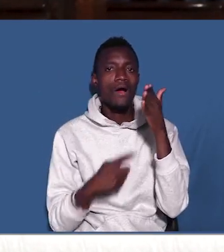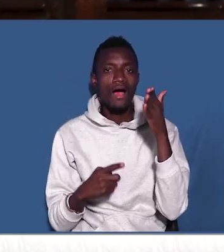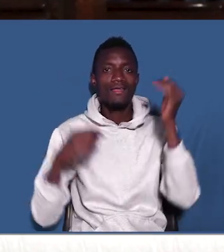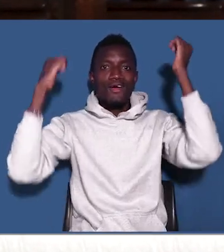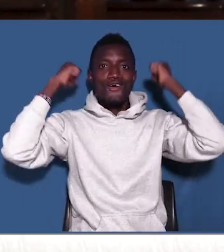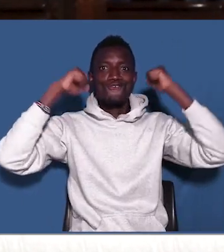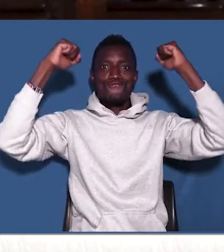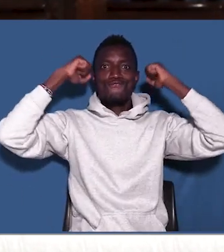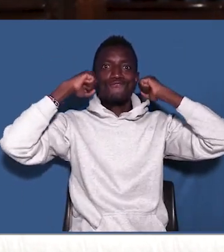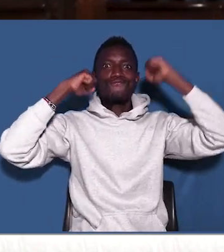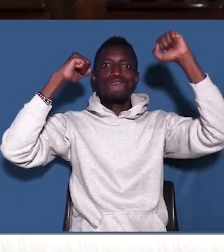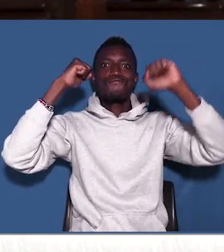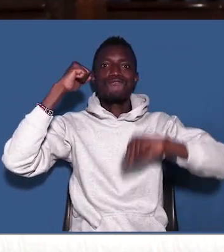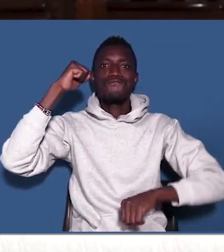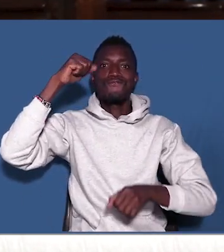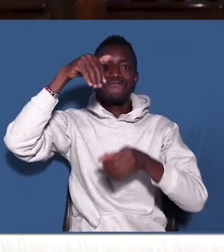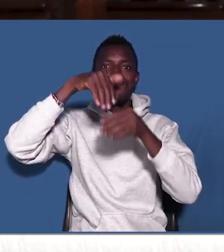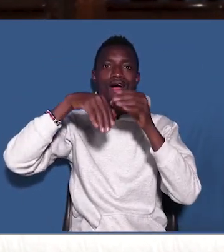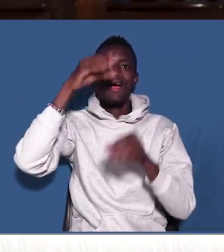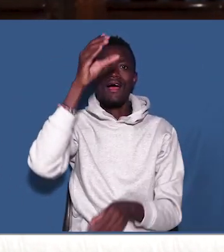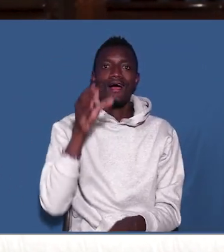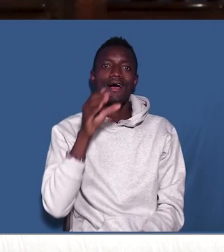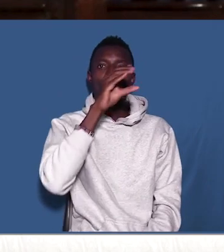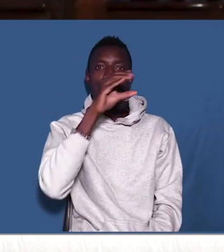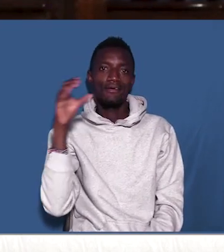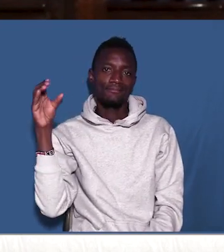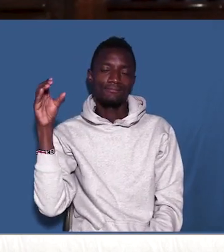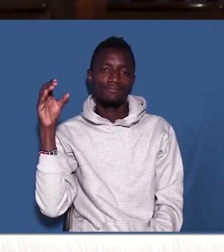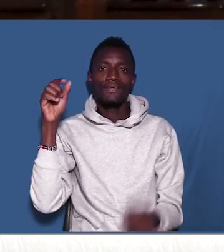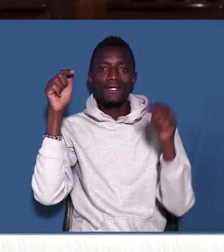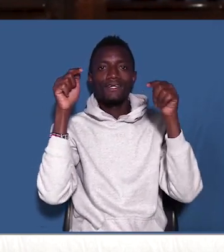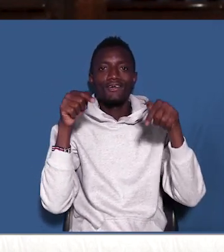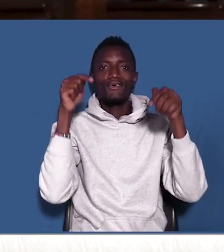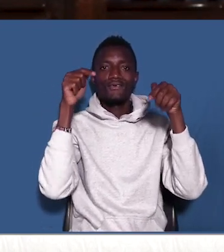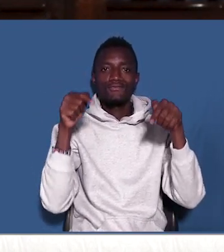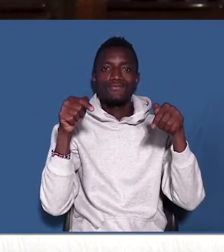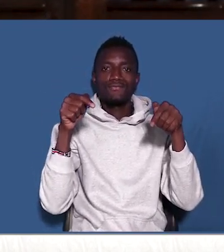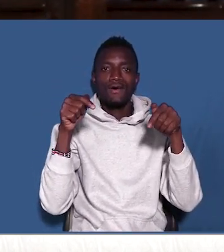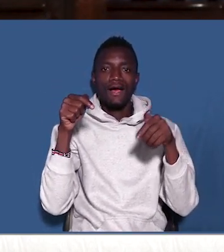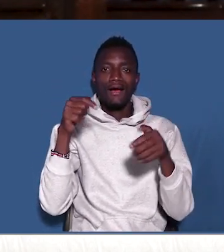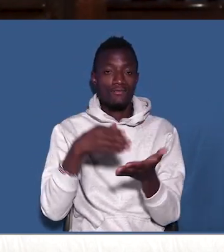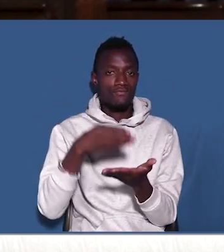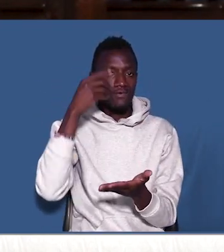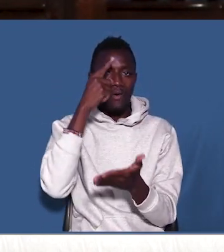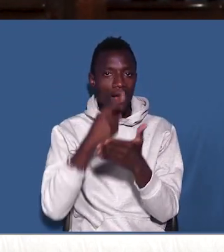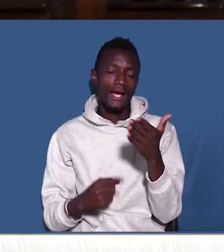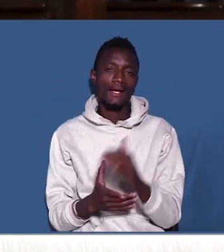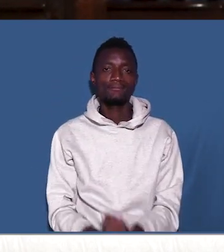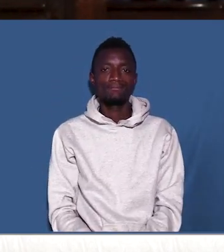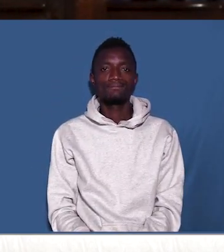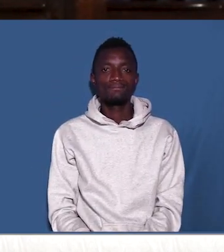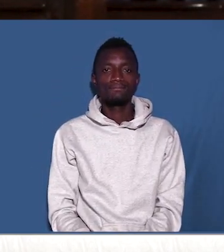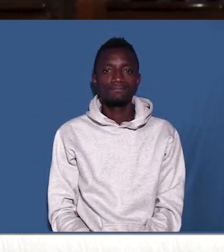victory of the cross. And today I want us to look at the subtopic,